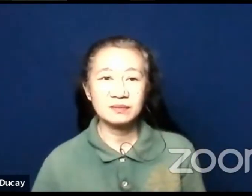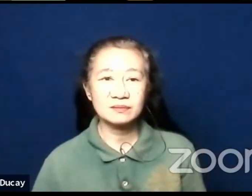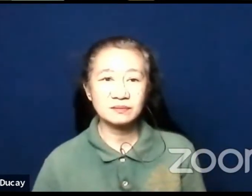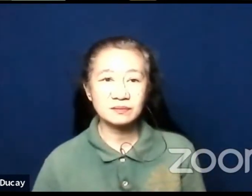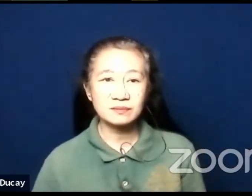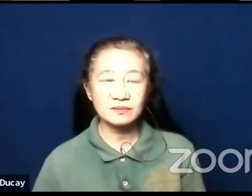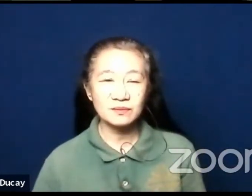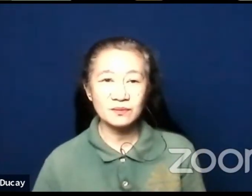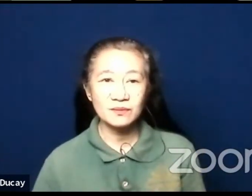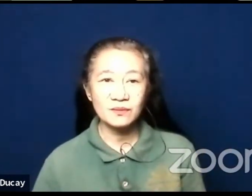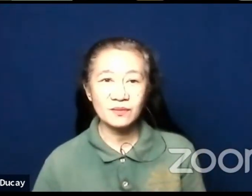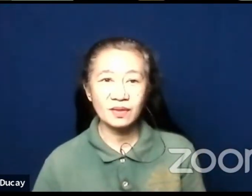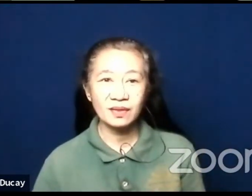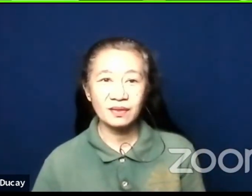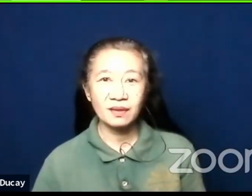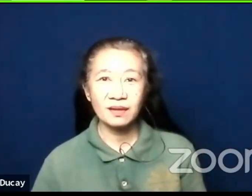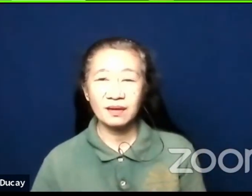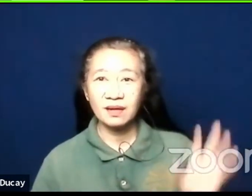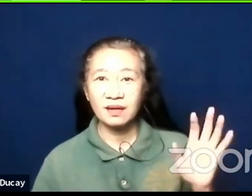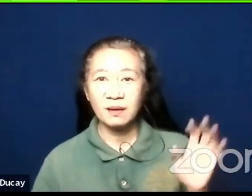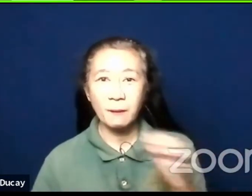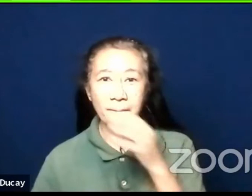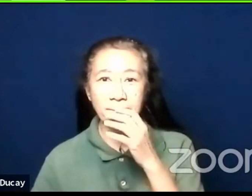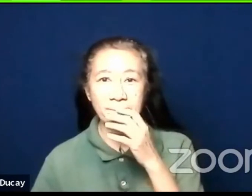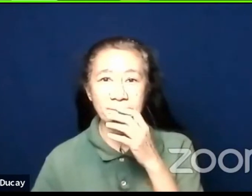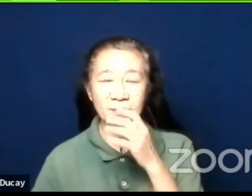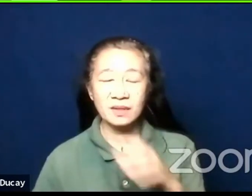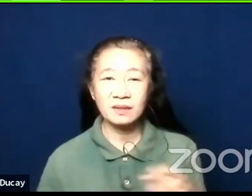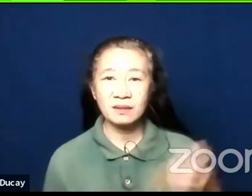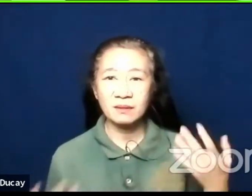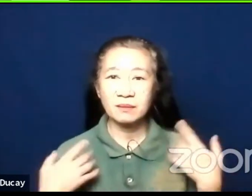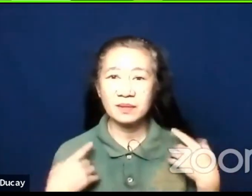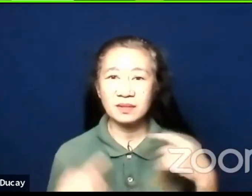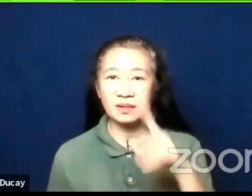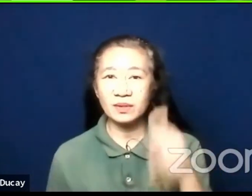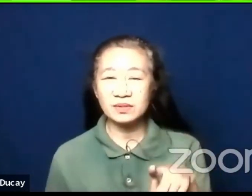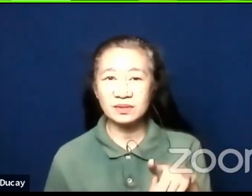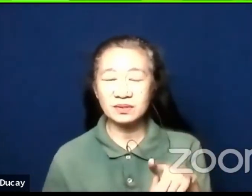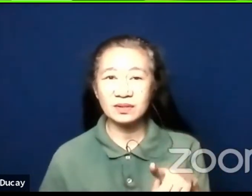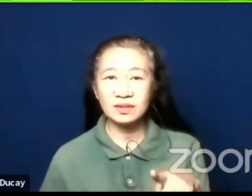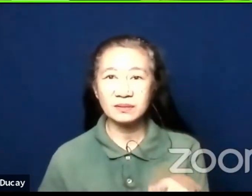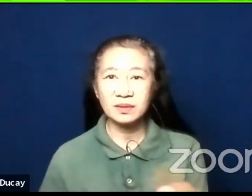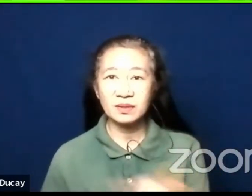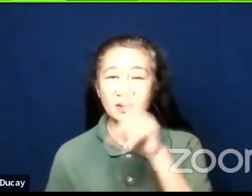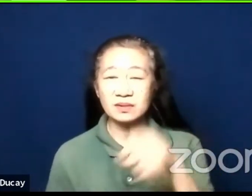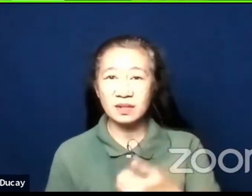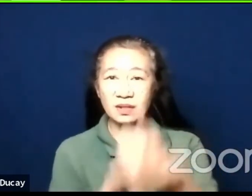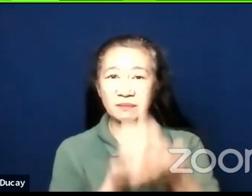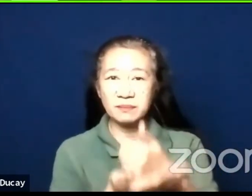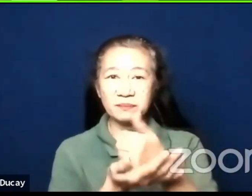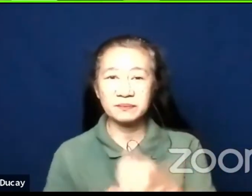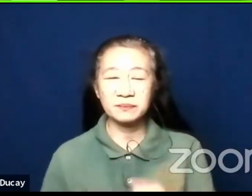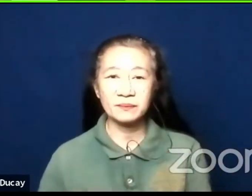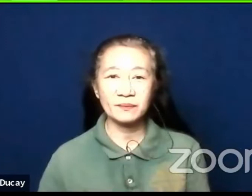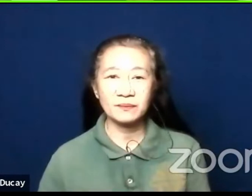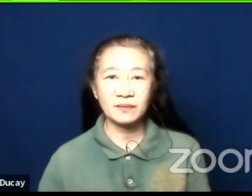tayo, no, kay Teacher Mark? Yes, sir. Meron na po tayo sa Zoom at sa Facebook. Mag-aasong po ng help kay Miss Lou at